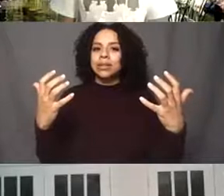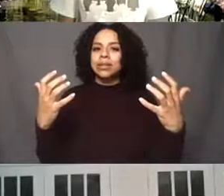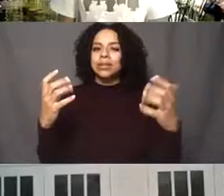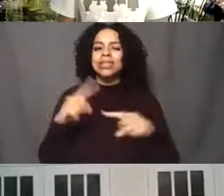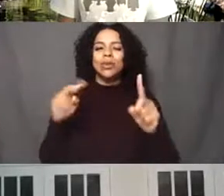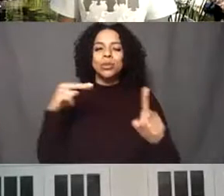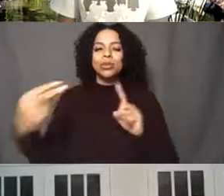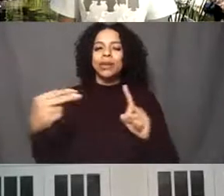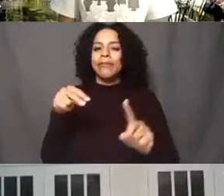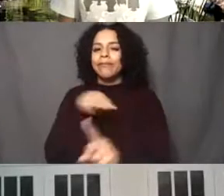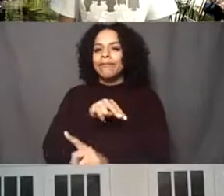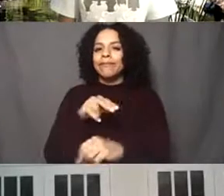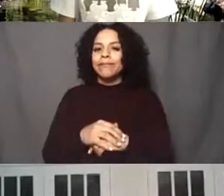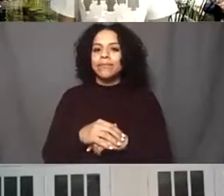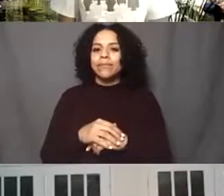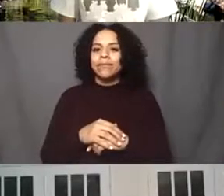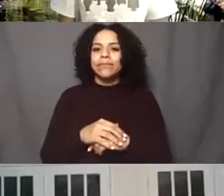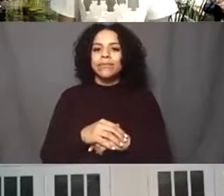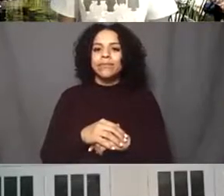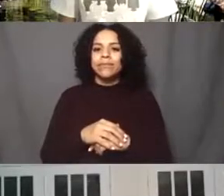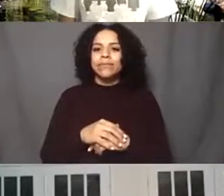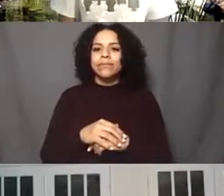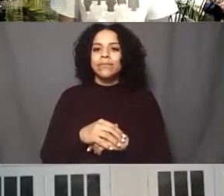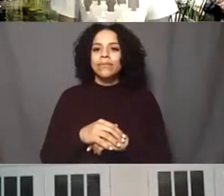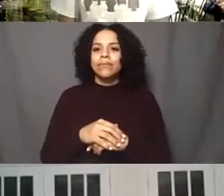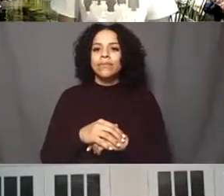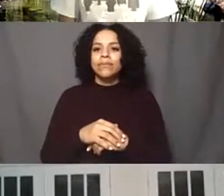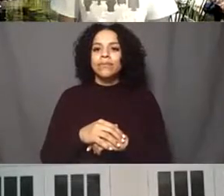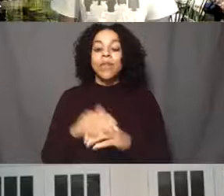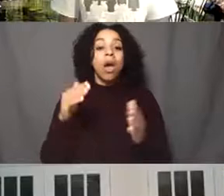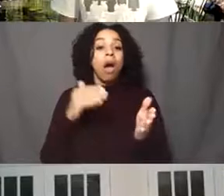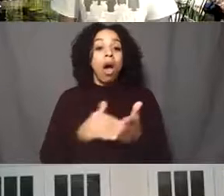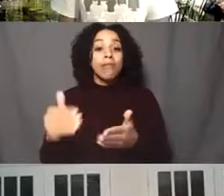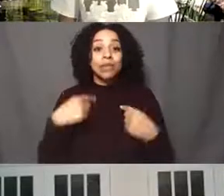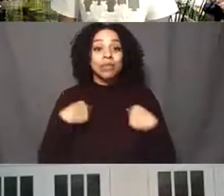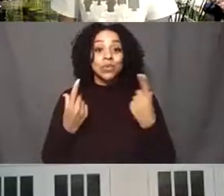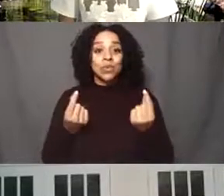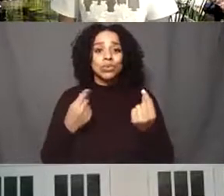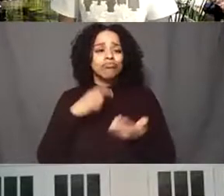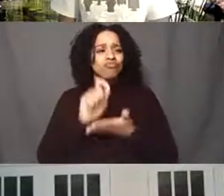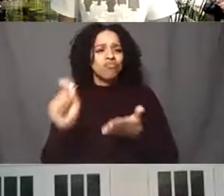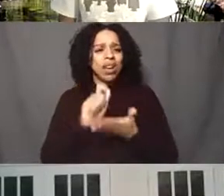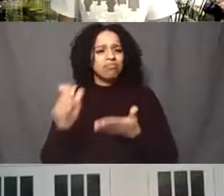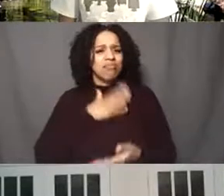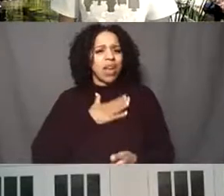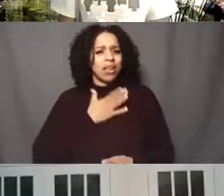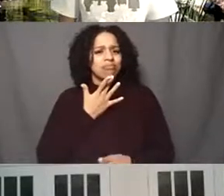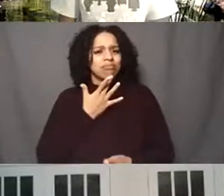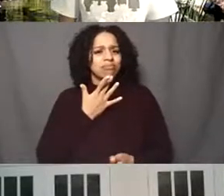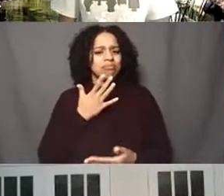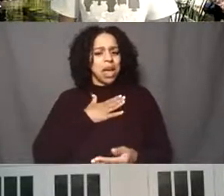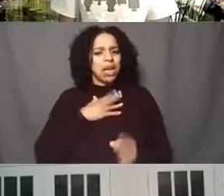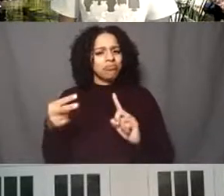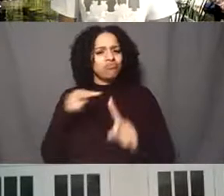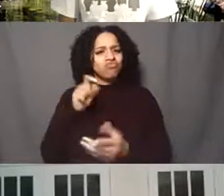I guess I would say I don't often kind of, I usually write just what I want to write. But in this case, I write it very